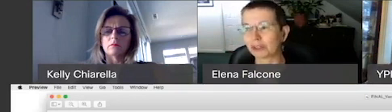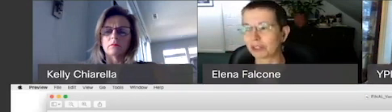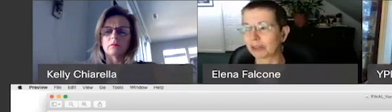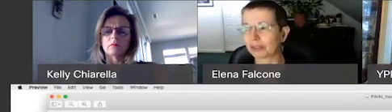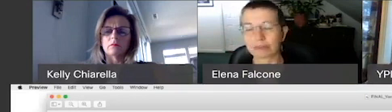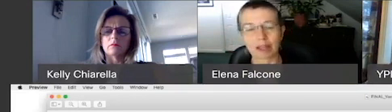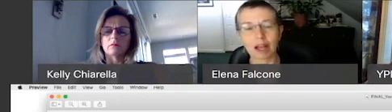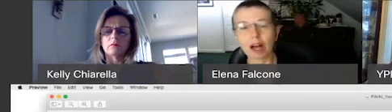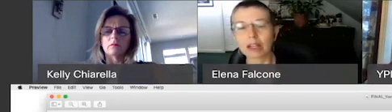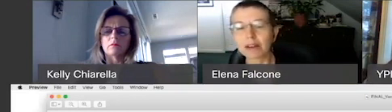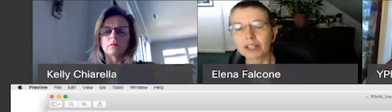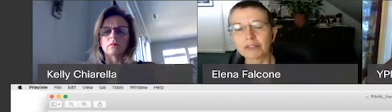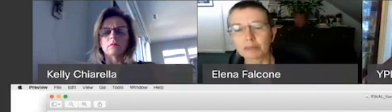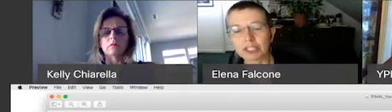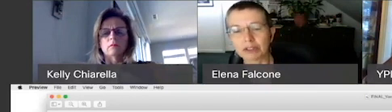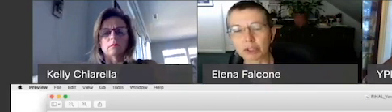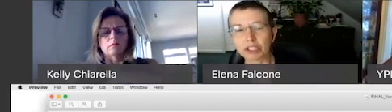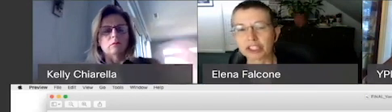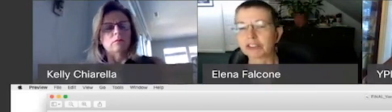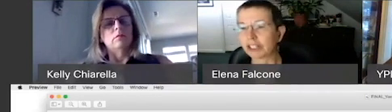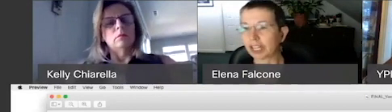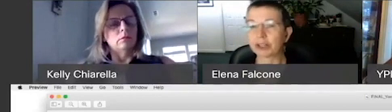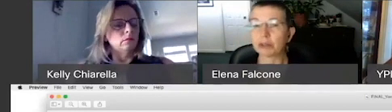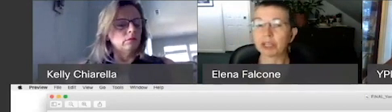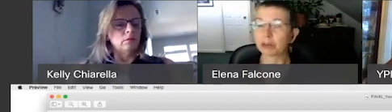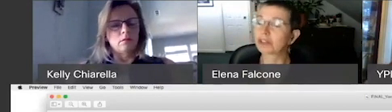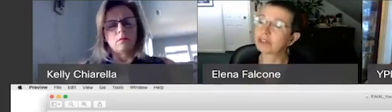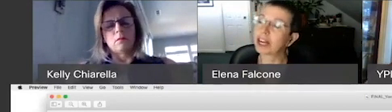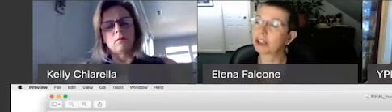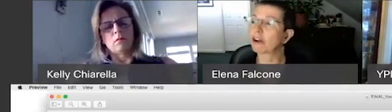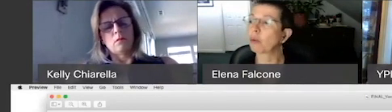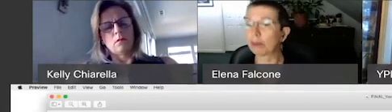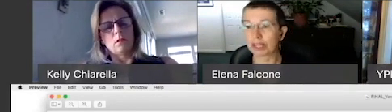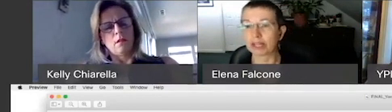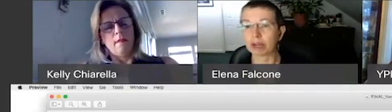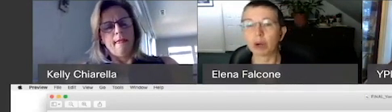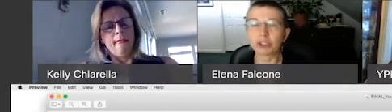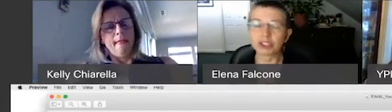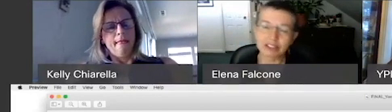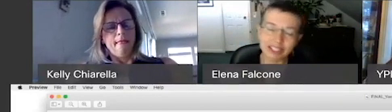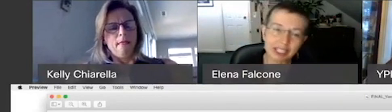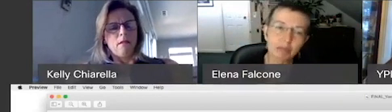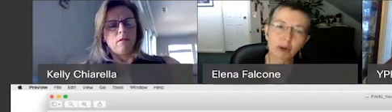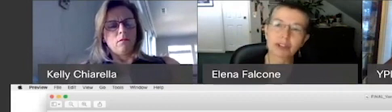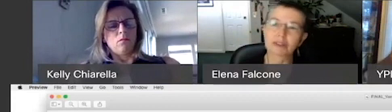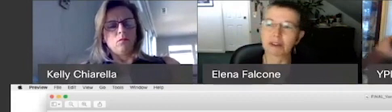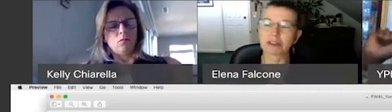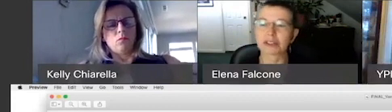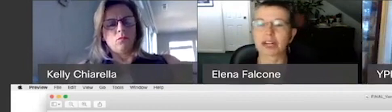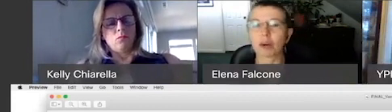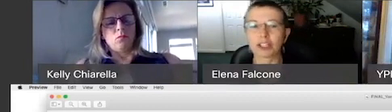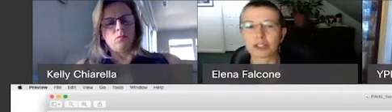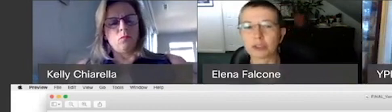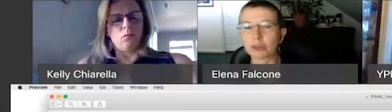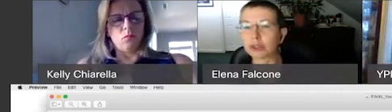have available to us. A lot of the information that we're going to share today, you're going to be able to find on our website, which is the key point of